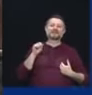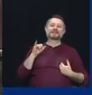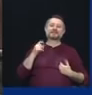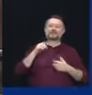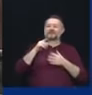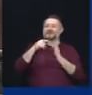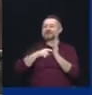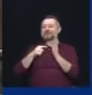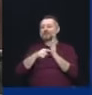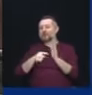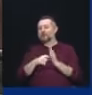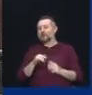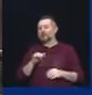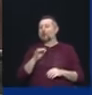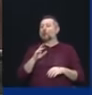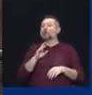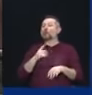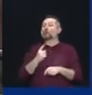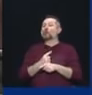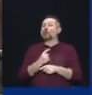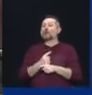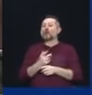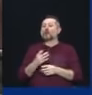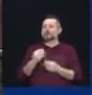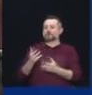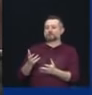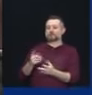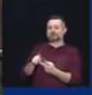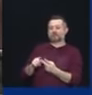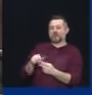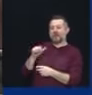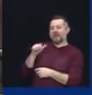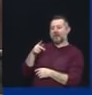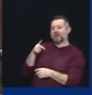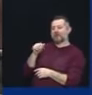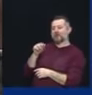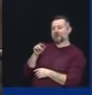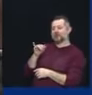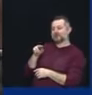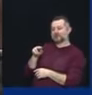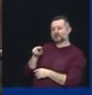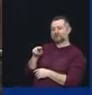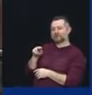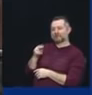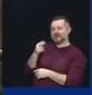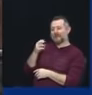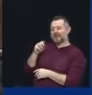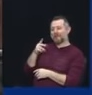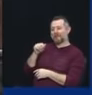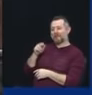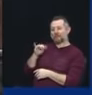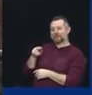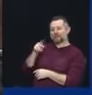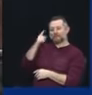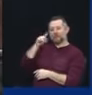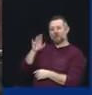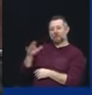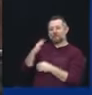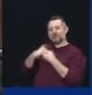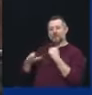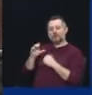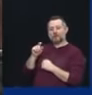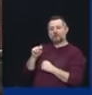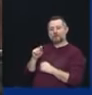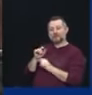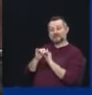heparin that they give for a blood clot. That does not work in this situation. So they want to get the word out to all